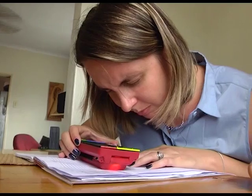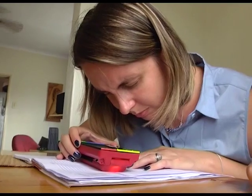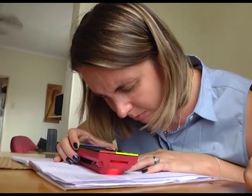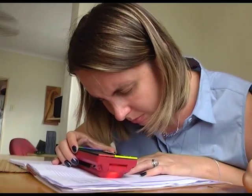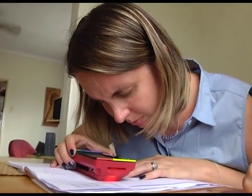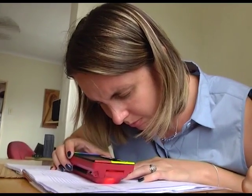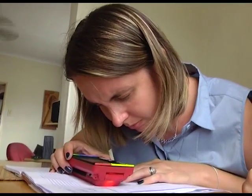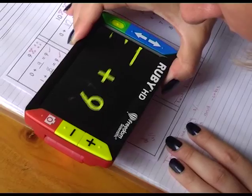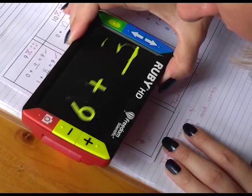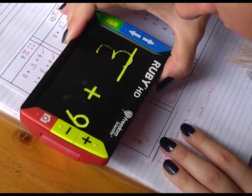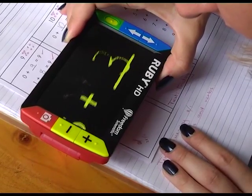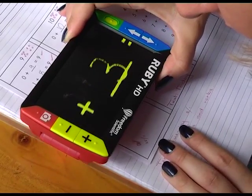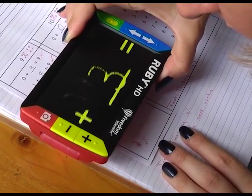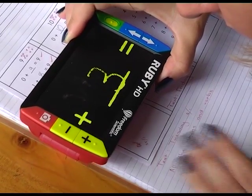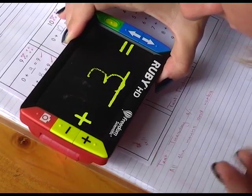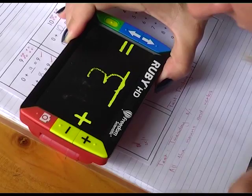read.